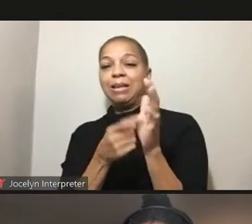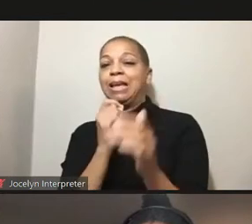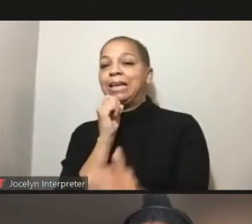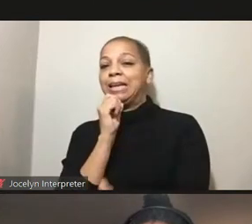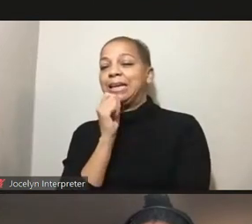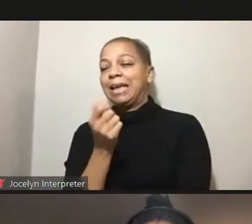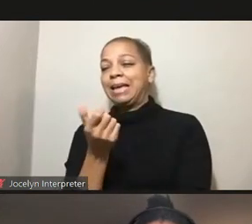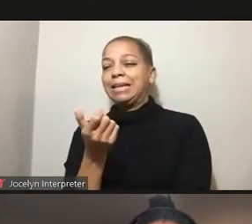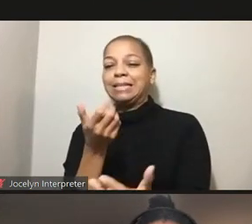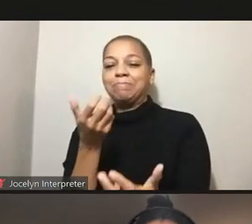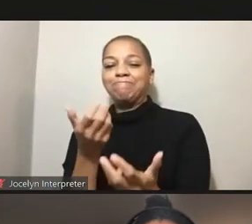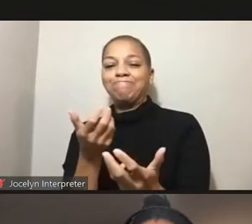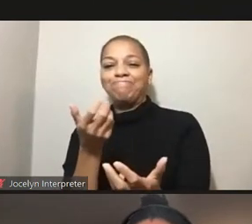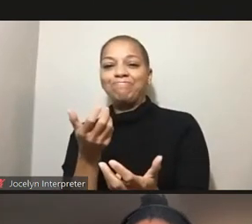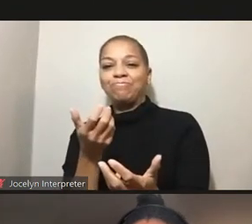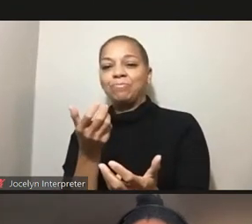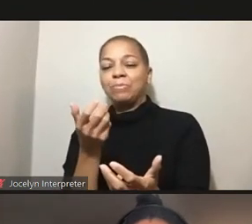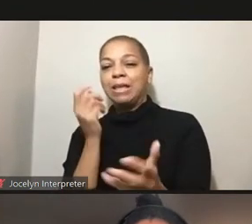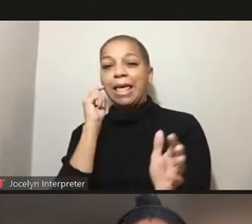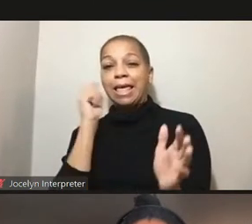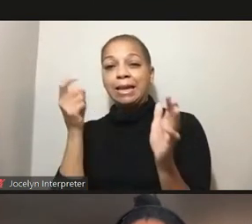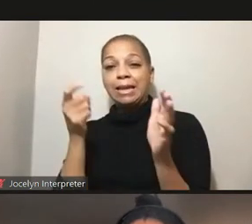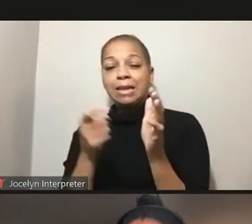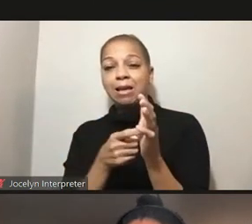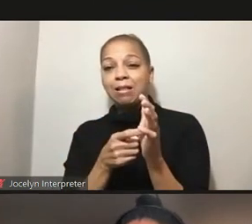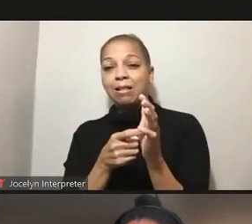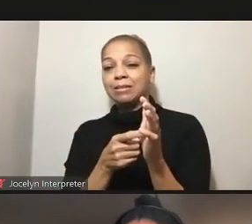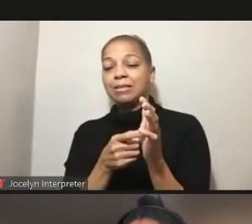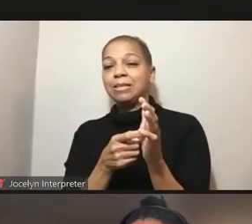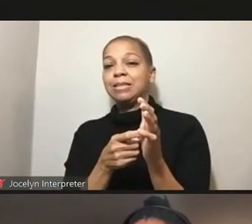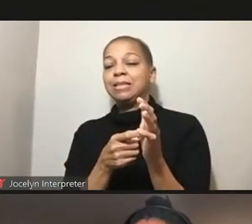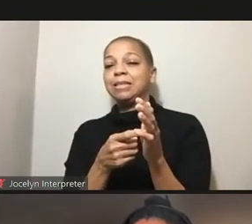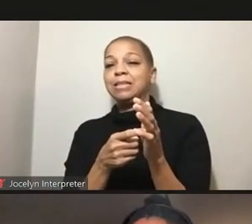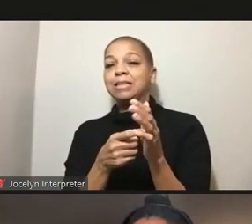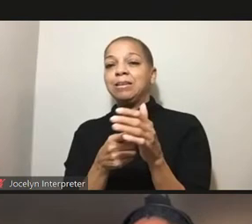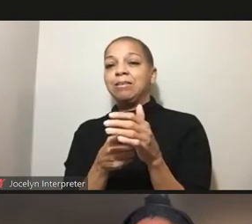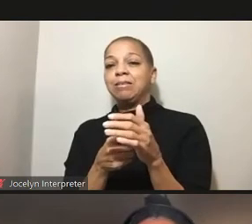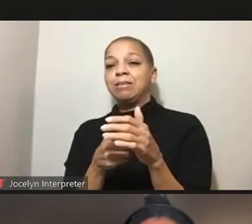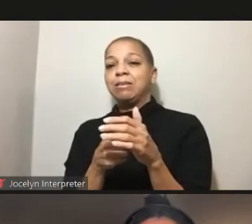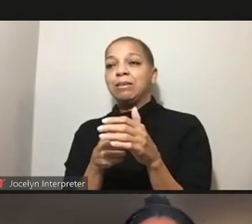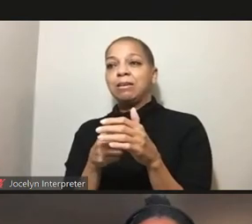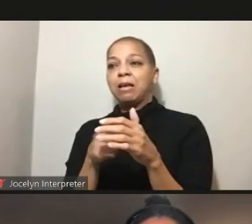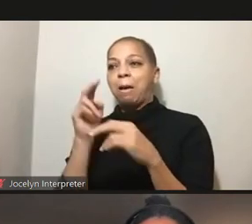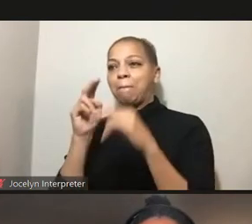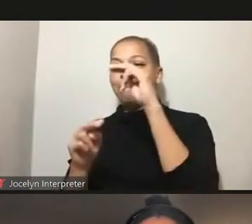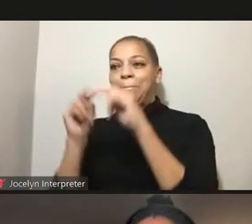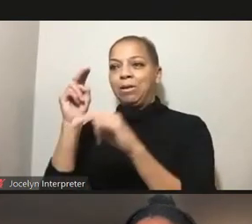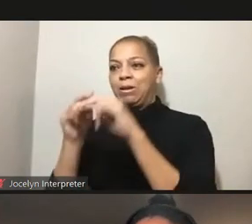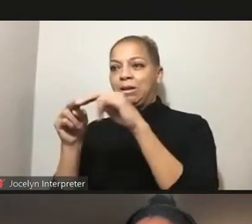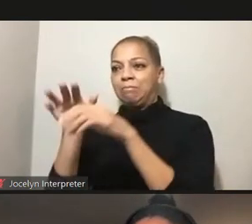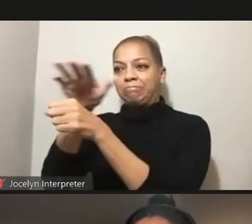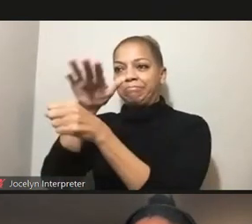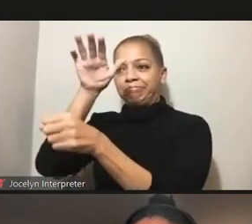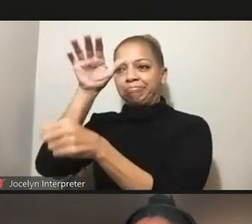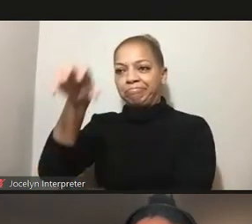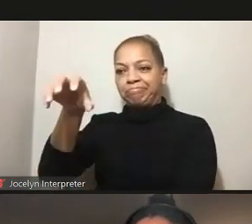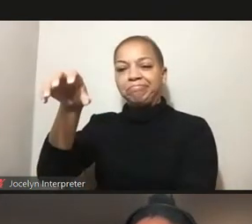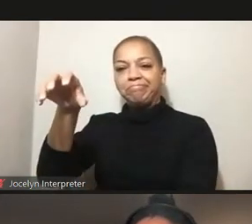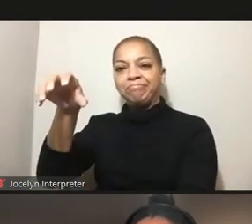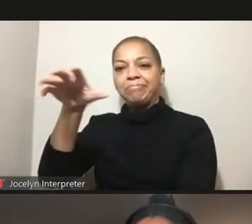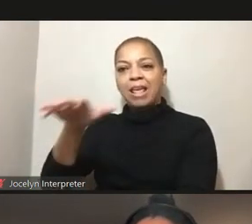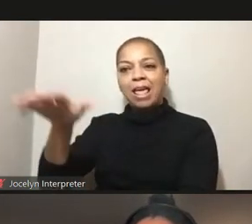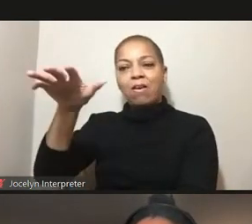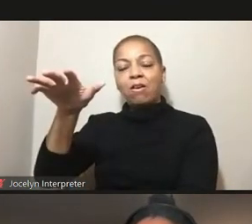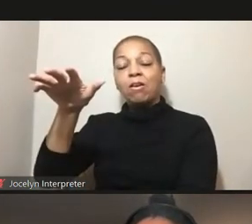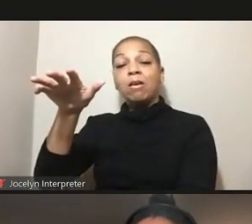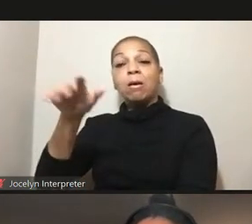sense of acknowledging a site where a building sits, but to acknowledge that